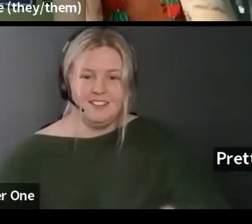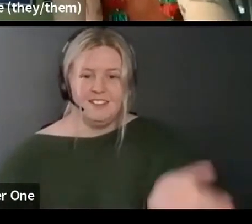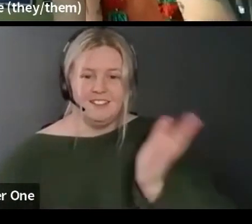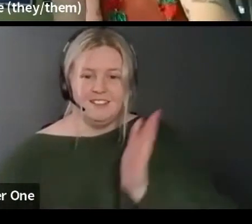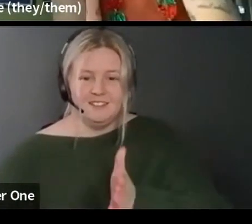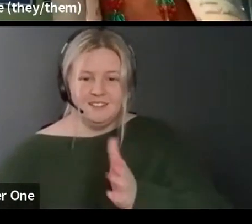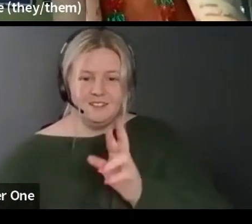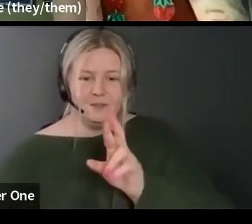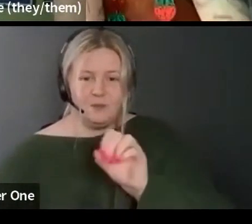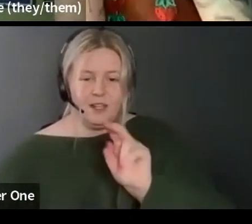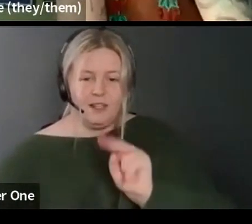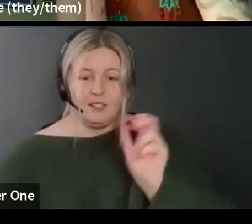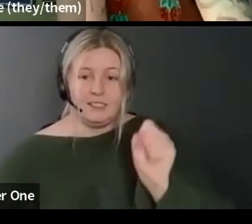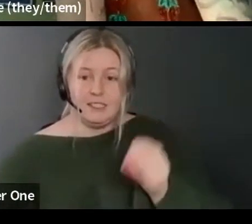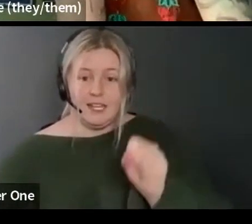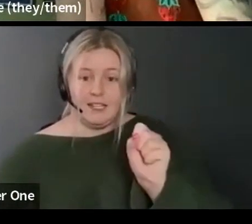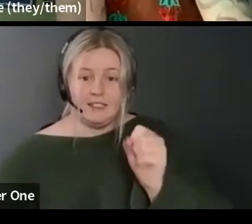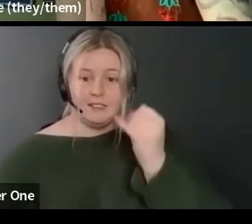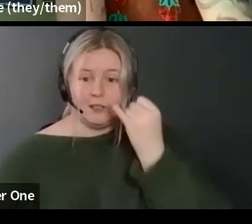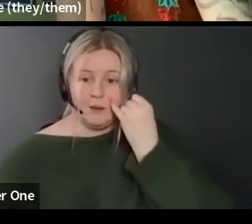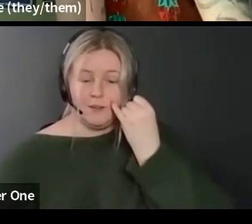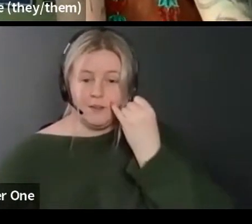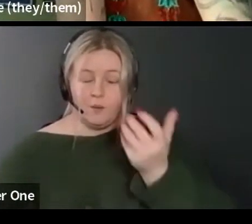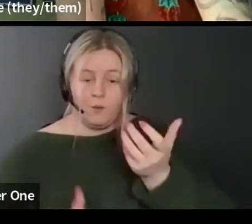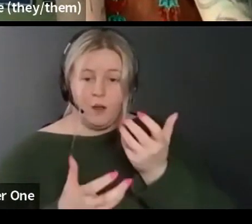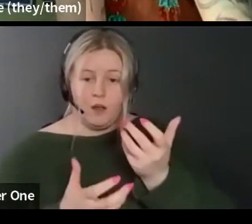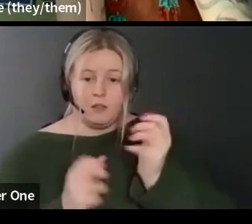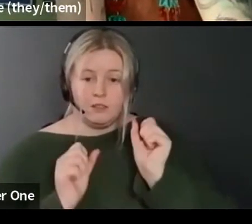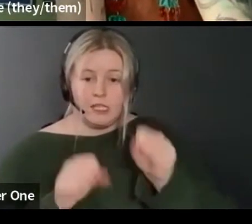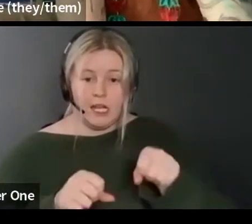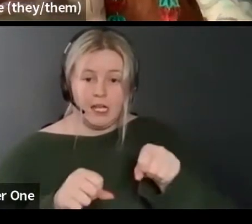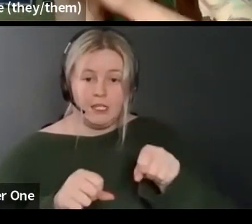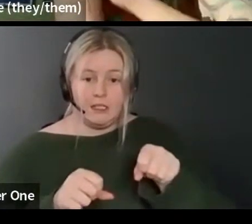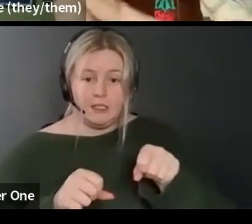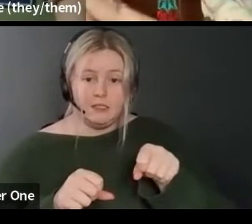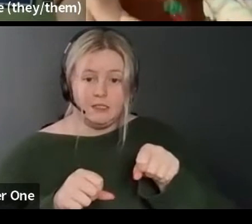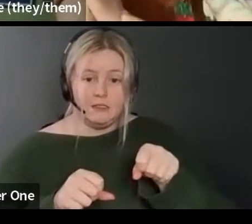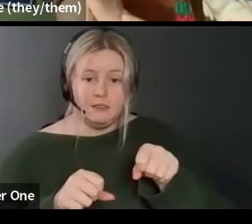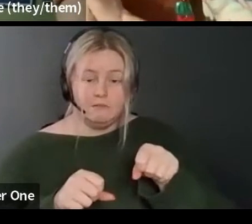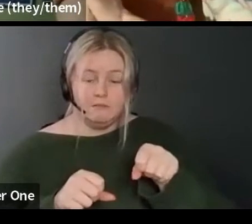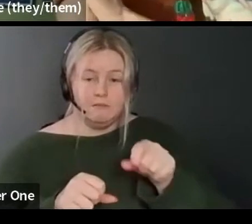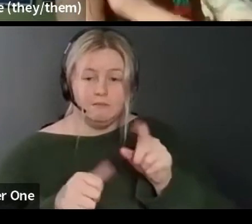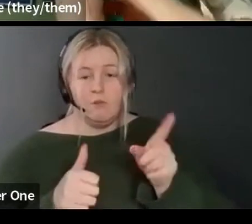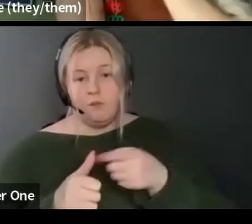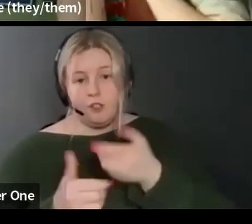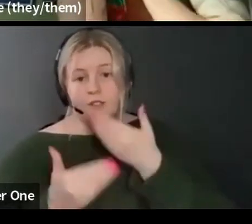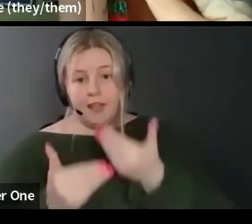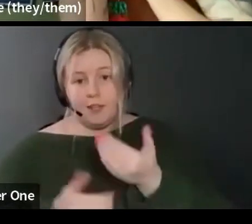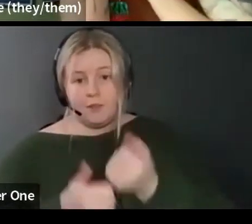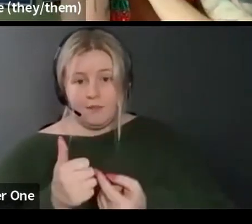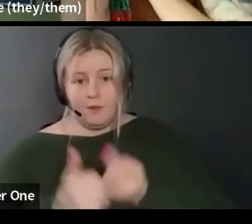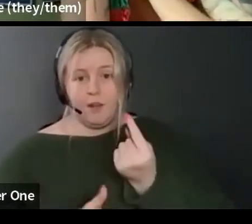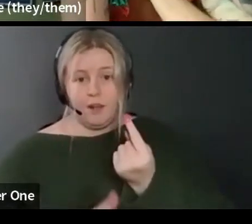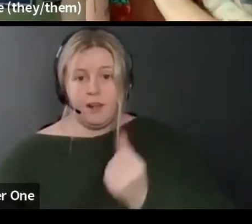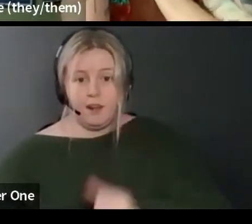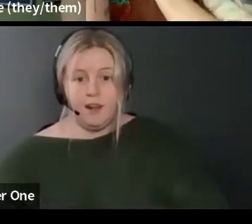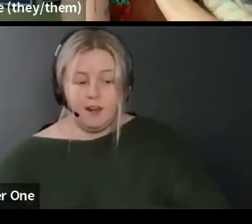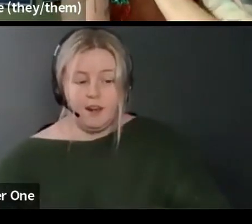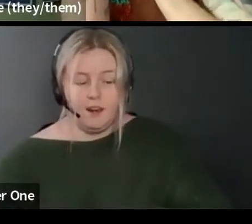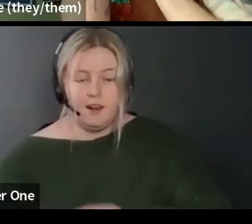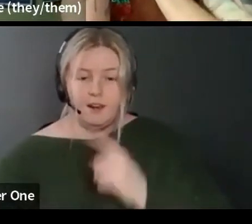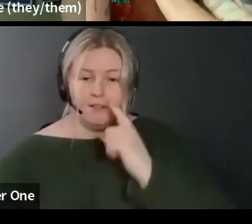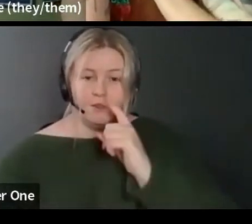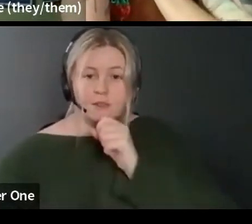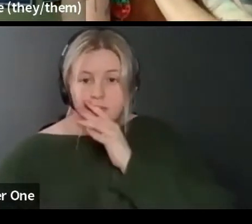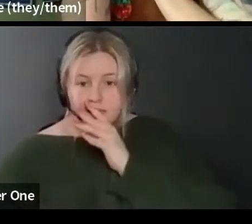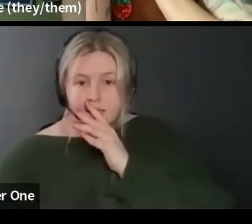Yeah. So if we want, can we like just first of all, thank you to everybody for speaking and for